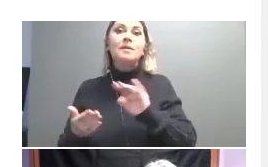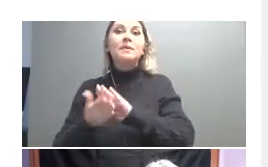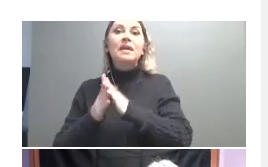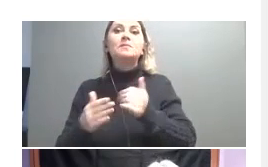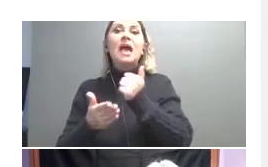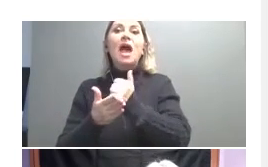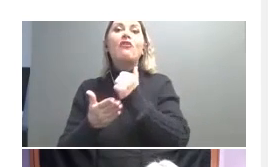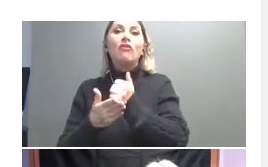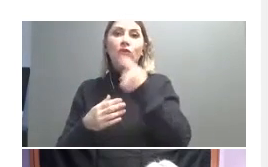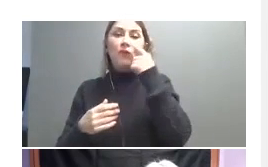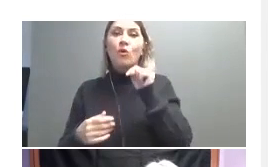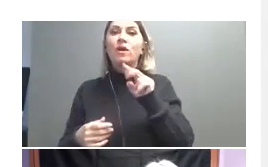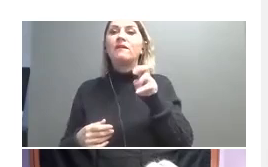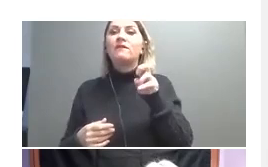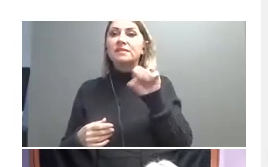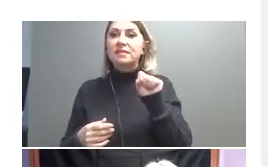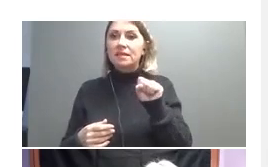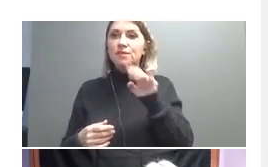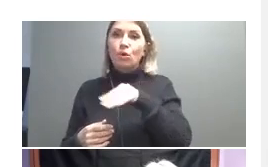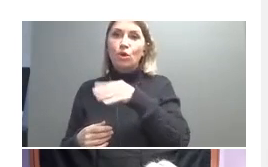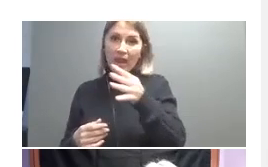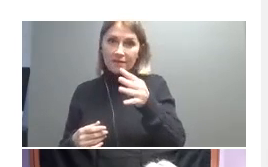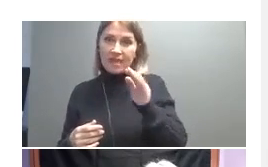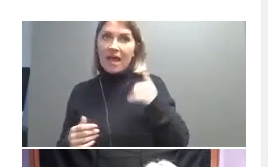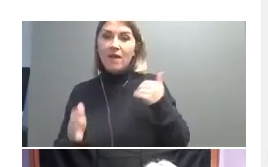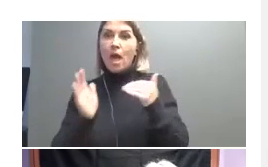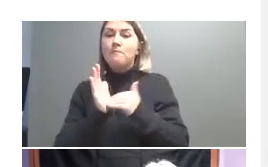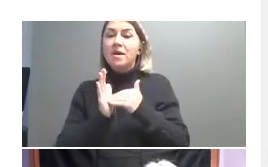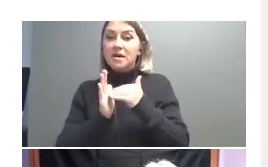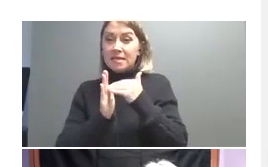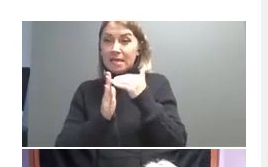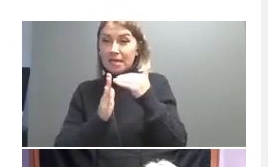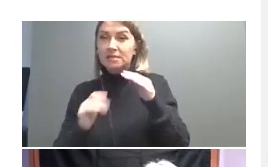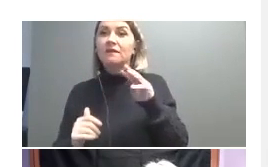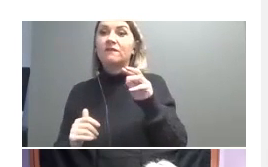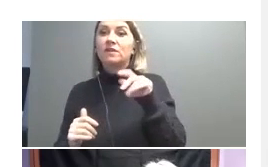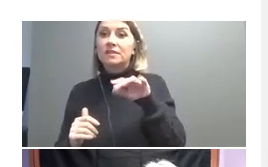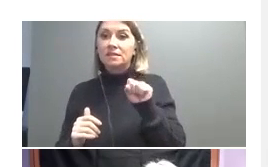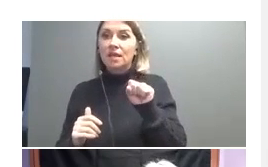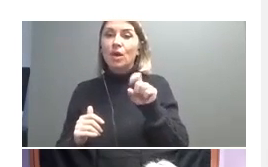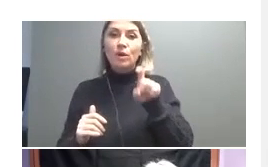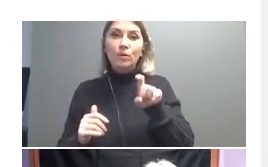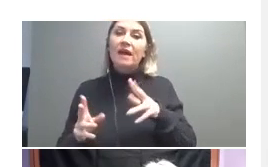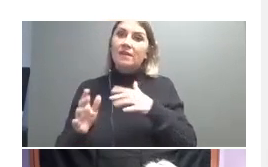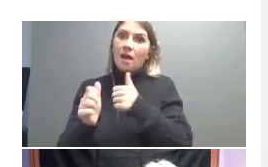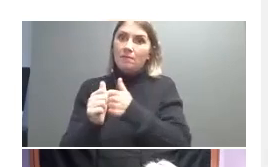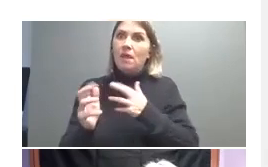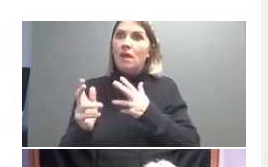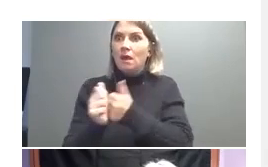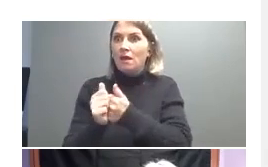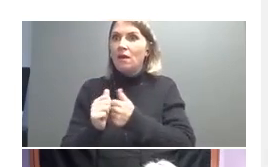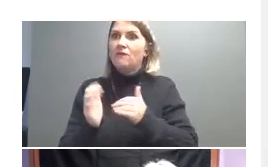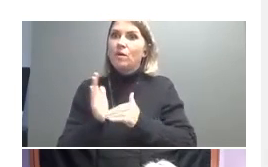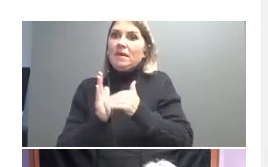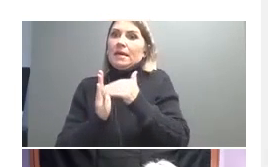vertices or graphs, let's say, that have millions of vertices. So that would mean that you would have to update your algorithm for millions minus